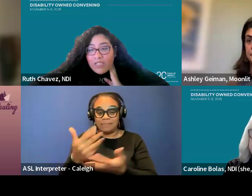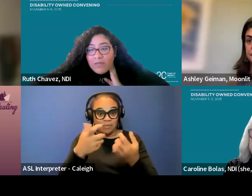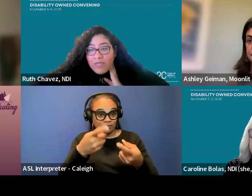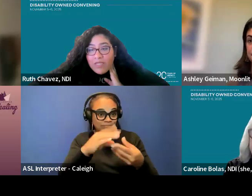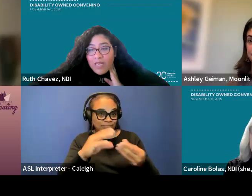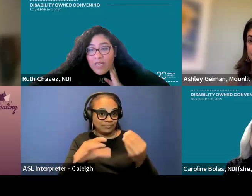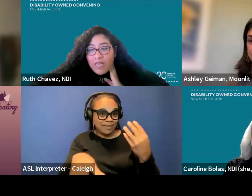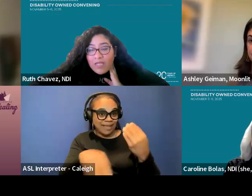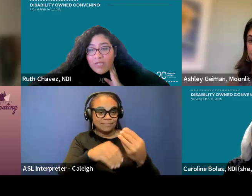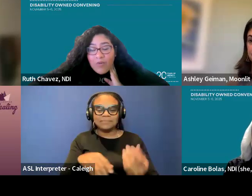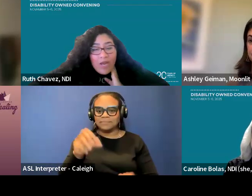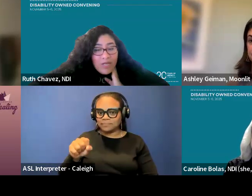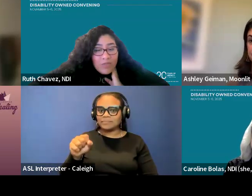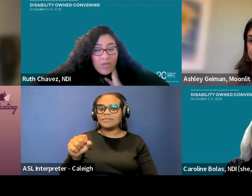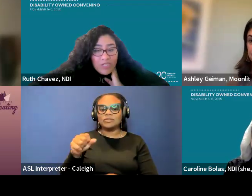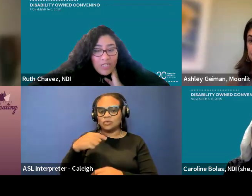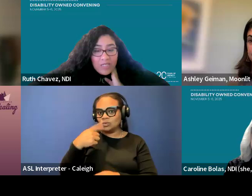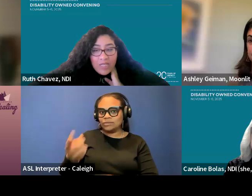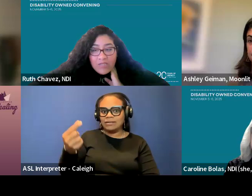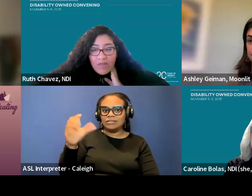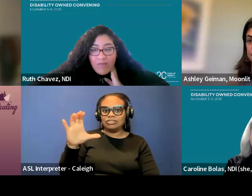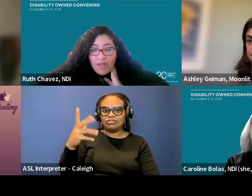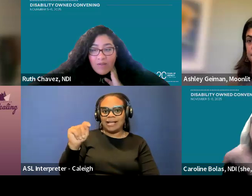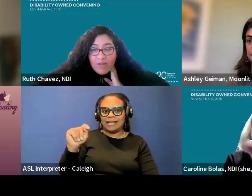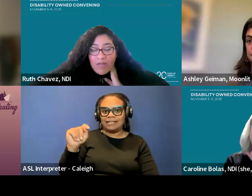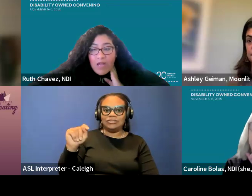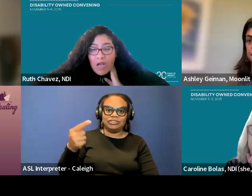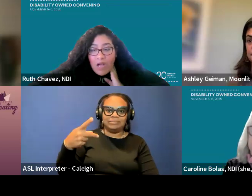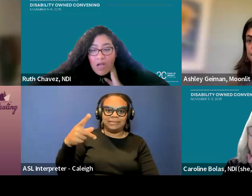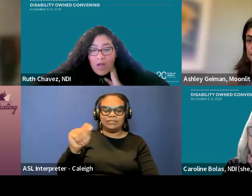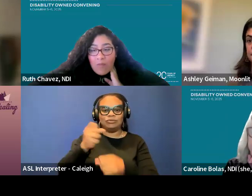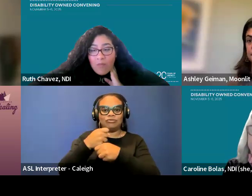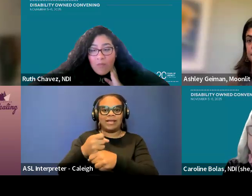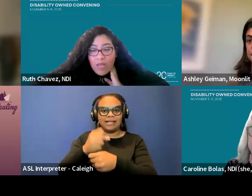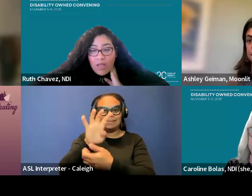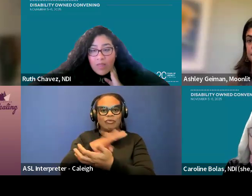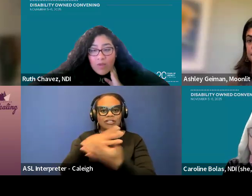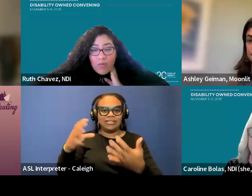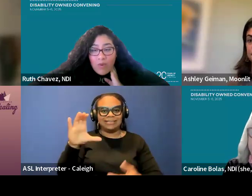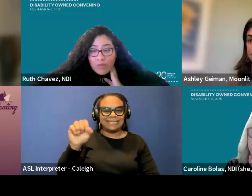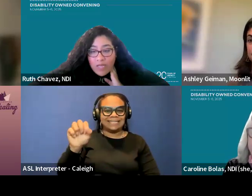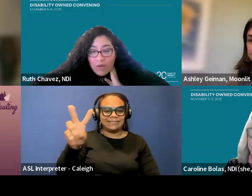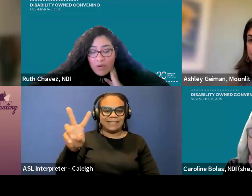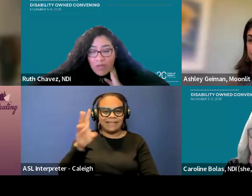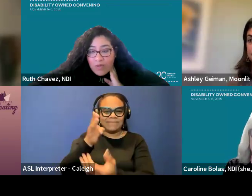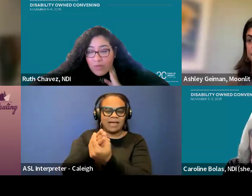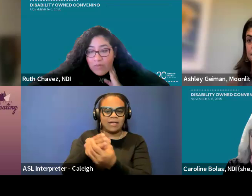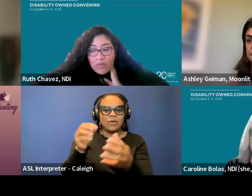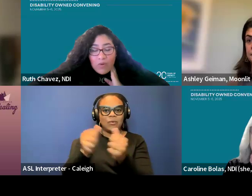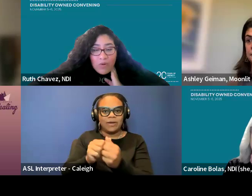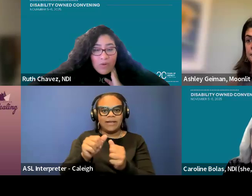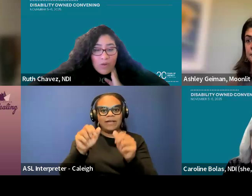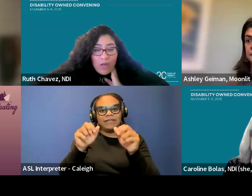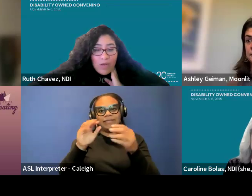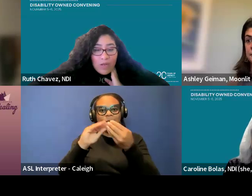give ChatGPT is to create a spreadsheet CSV file with the quotes that you're going to